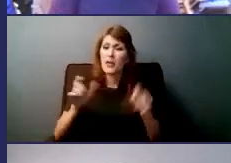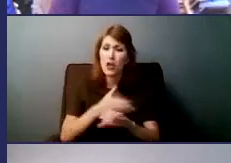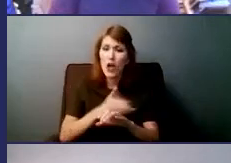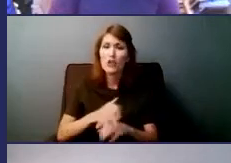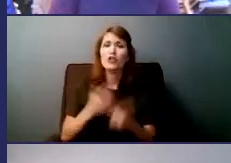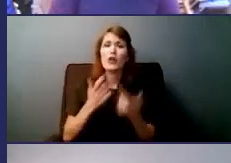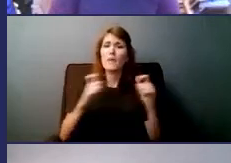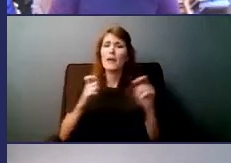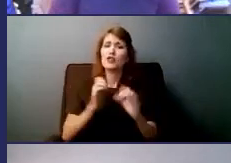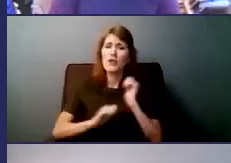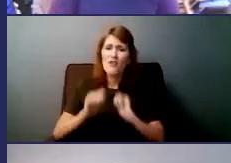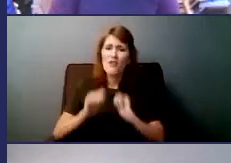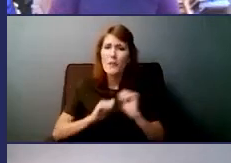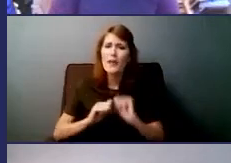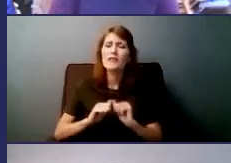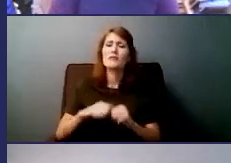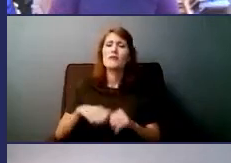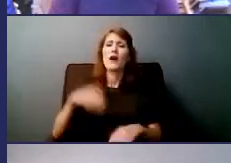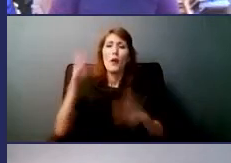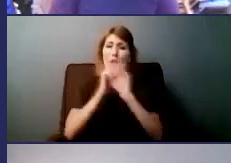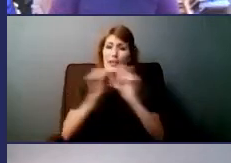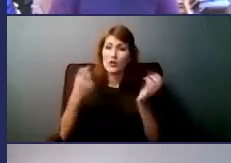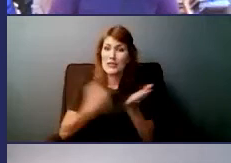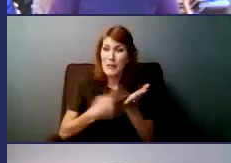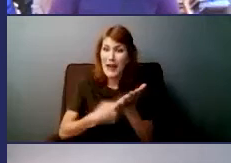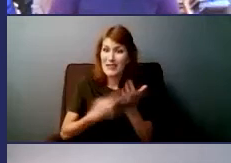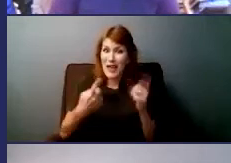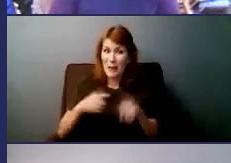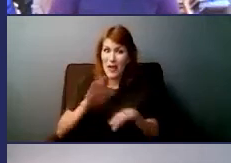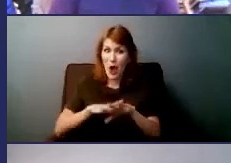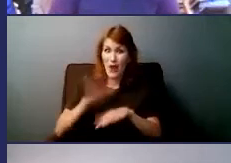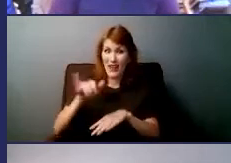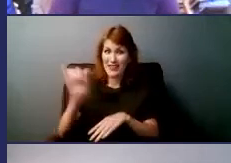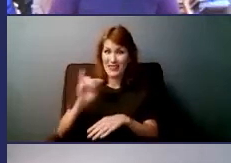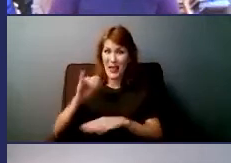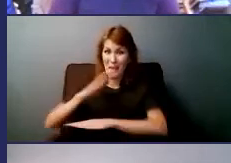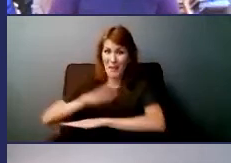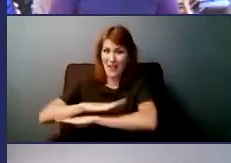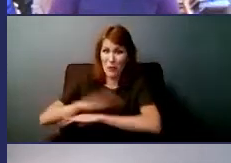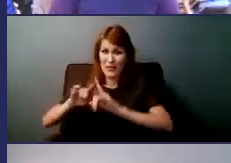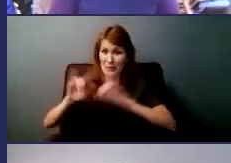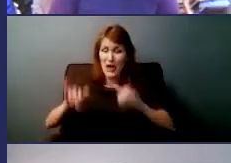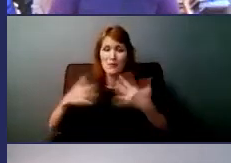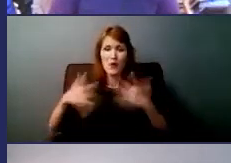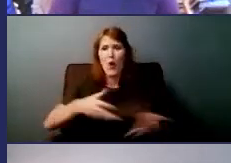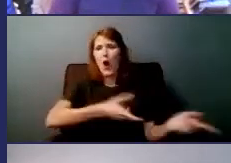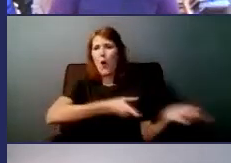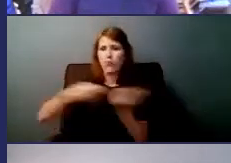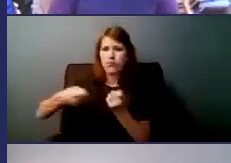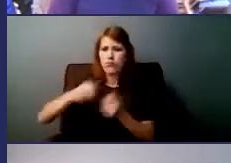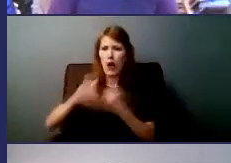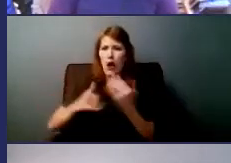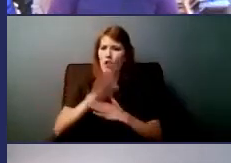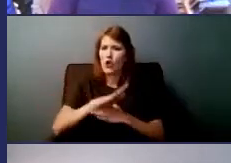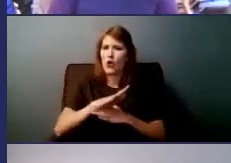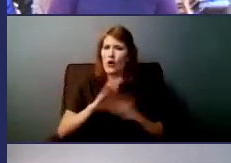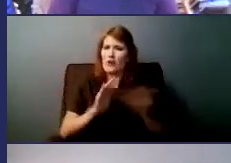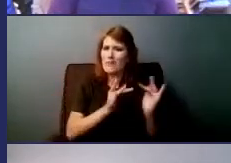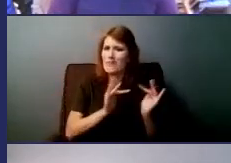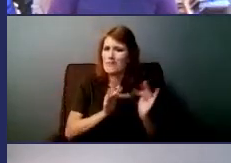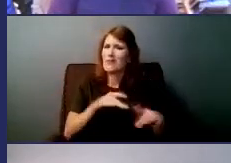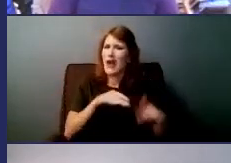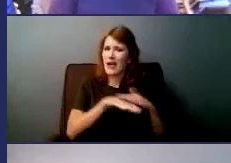presidential debate that's also happening on the same platform, you don't want to have your bandwidth or your access pushed out because there's another major event